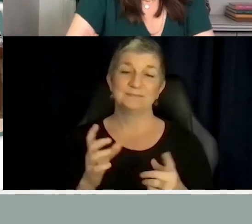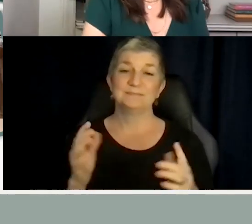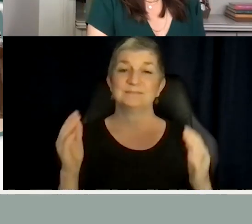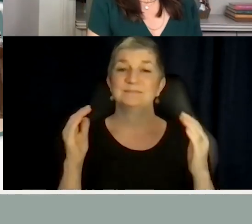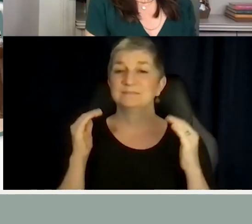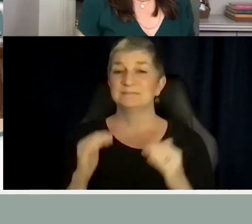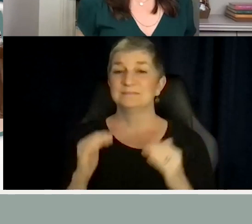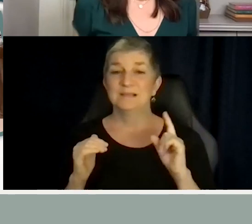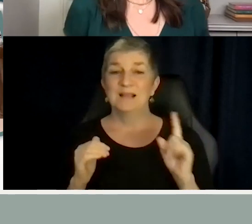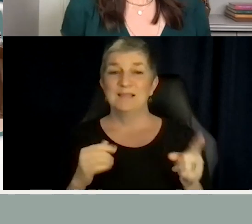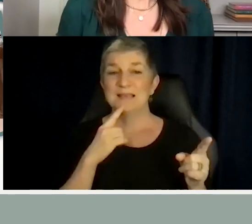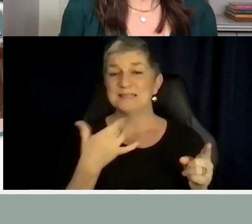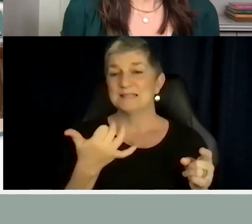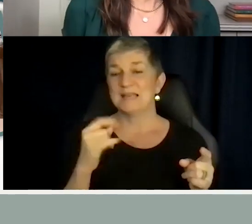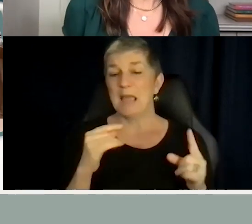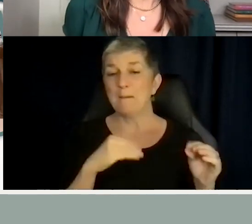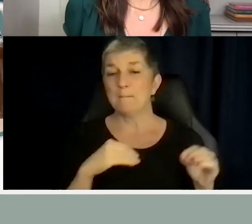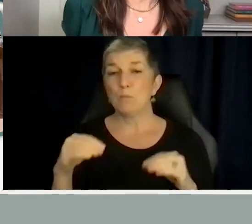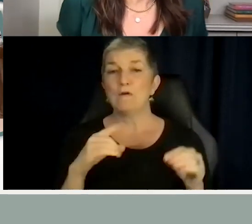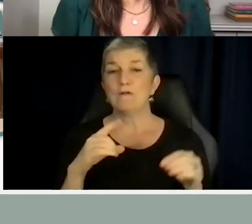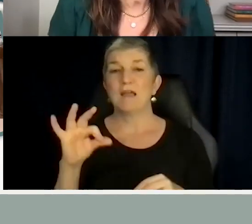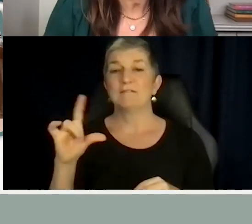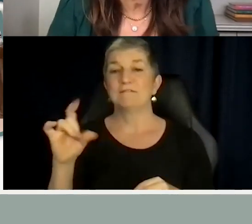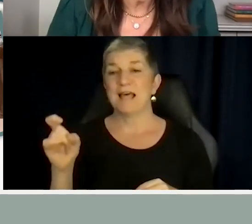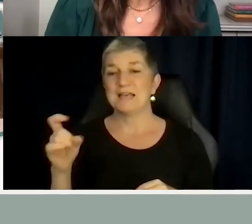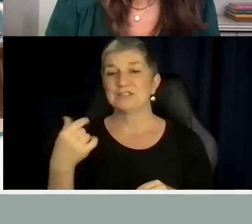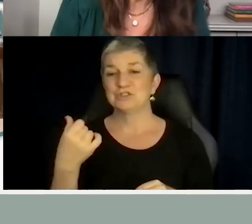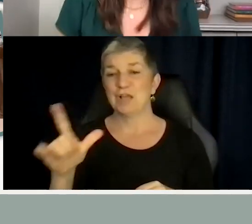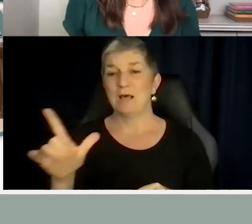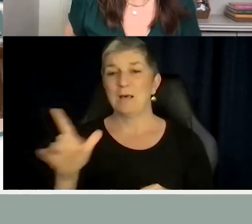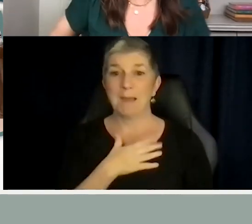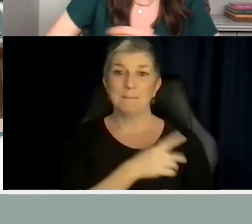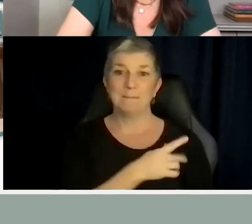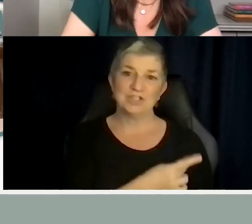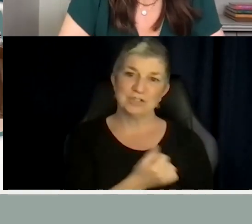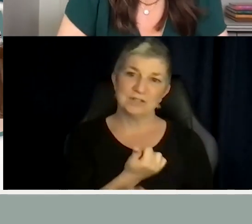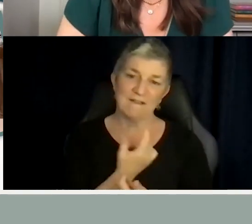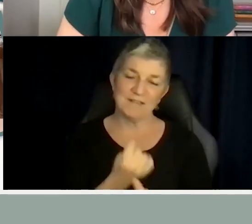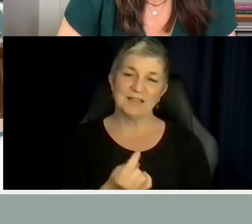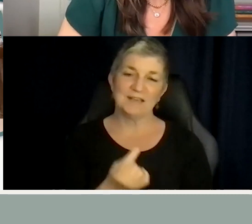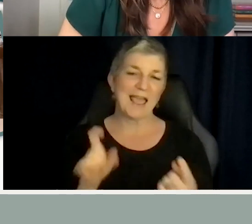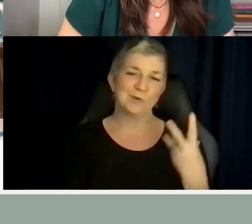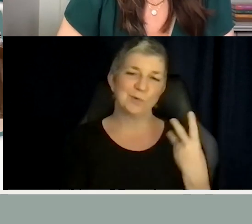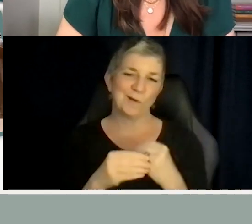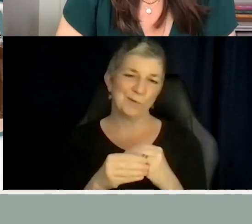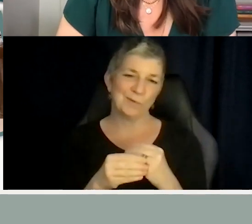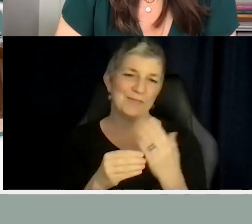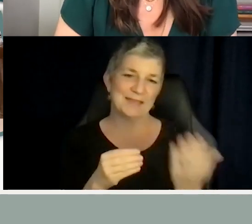this Get Moving Flax Gel because it is so popular with my patients. I couldn't help but include it here.